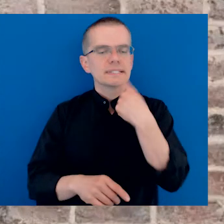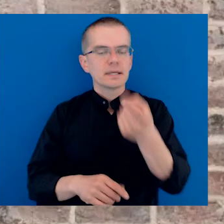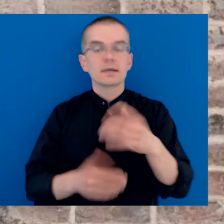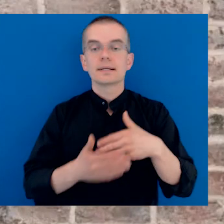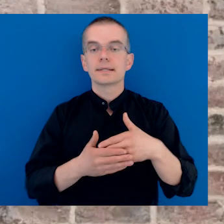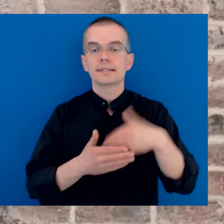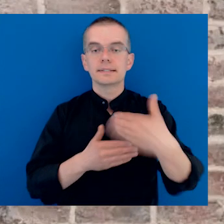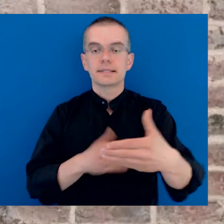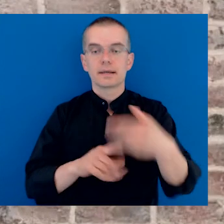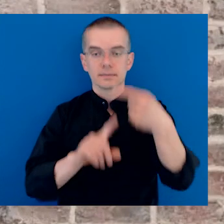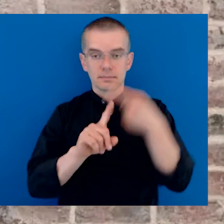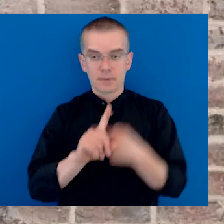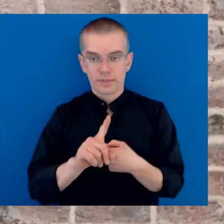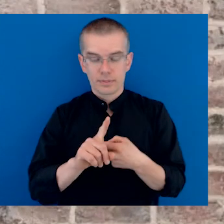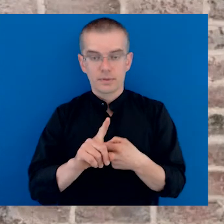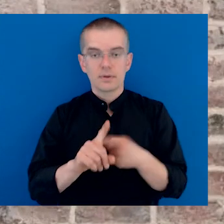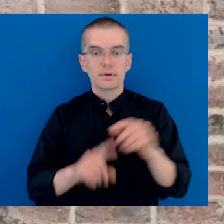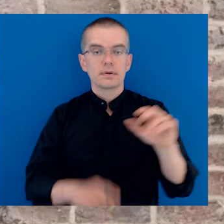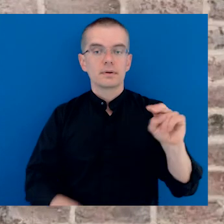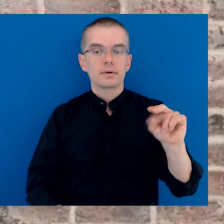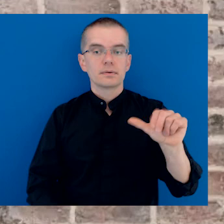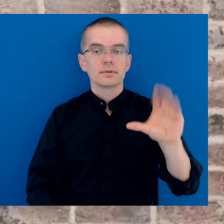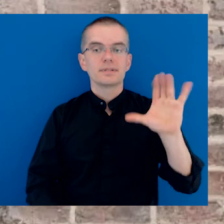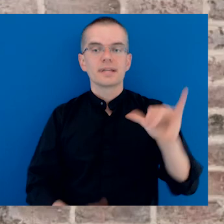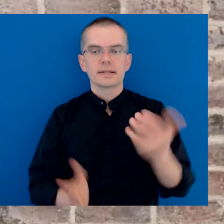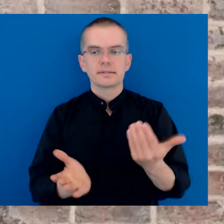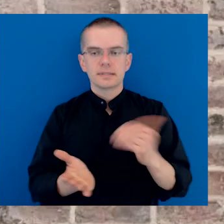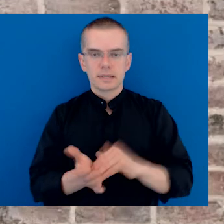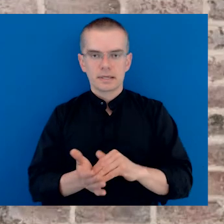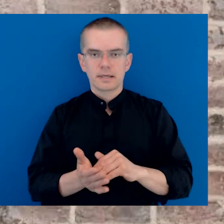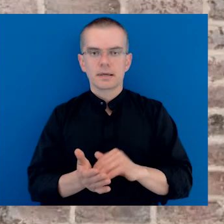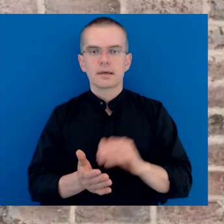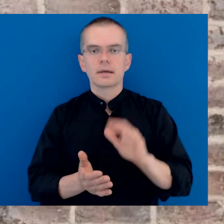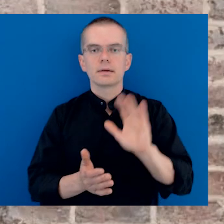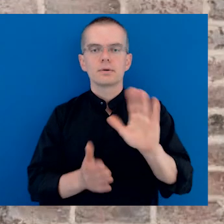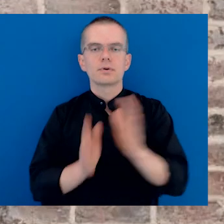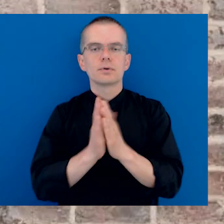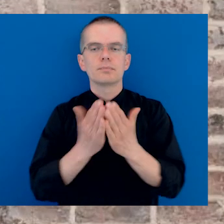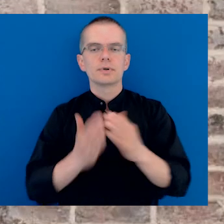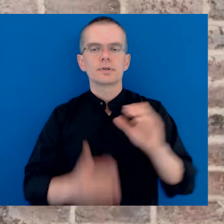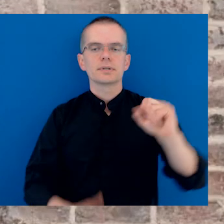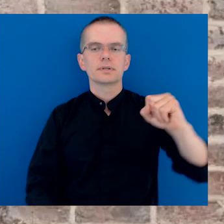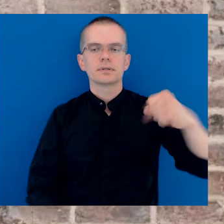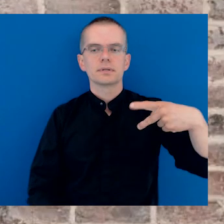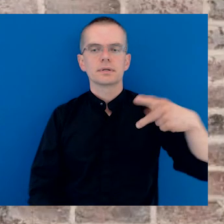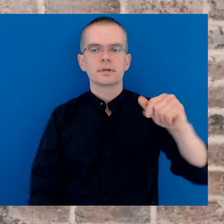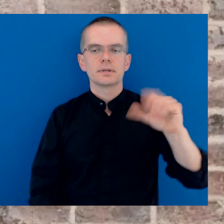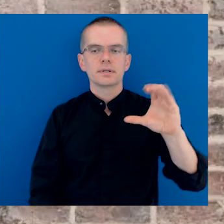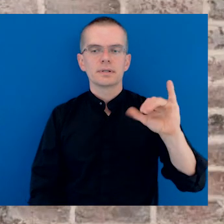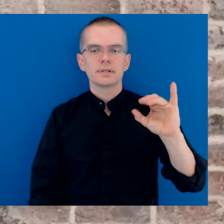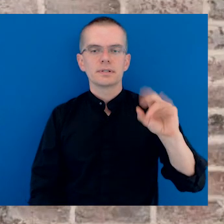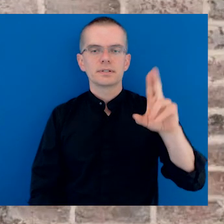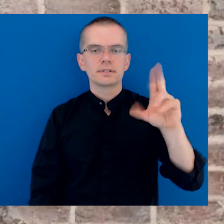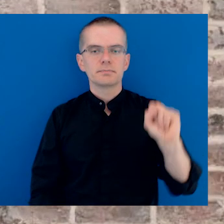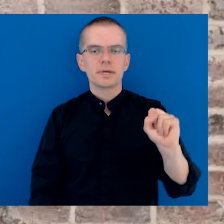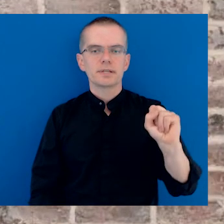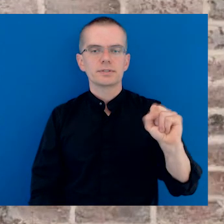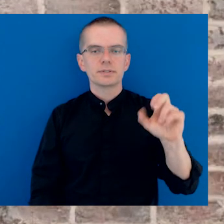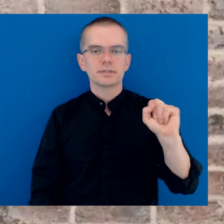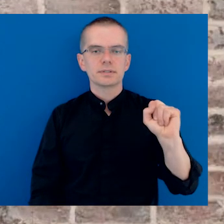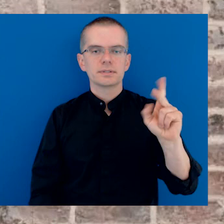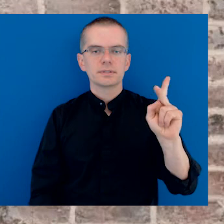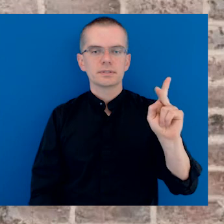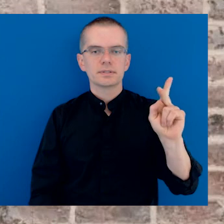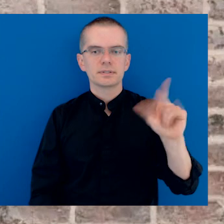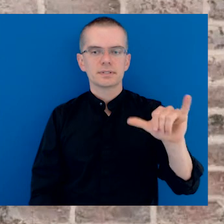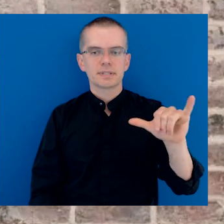So, and I want to mention next month that Nancy will present for Spacious Skies, the